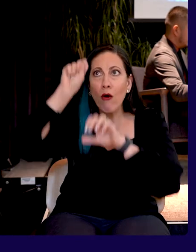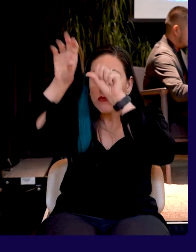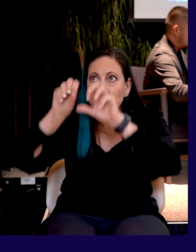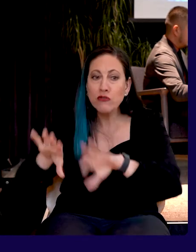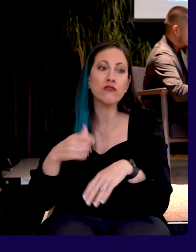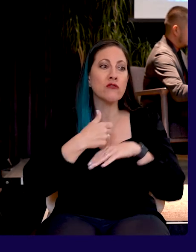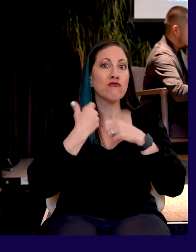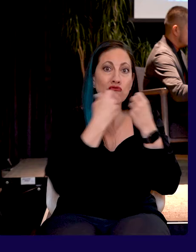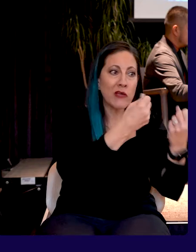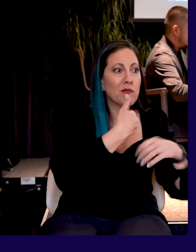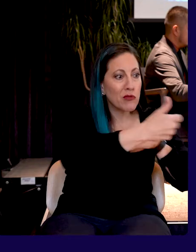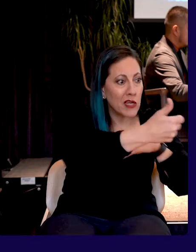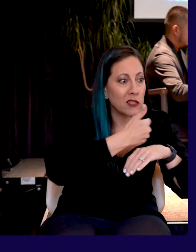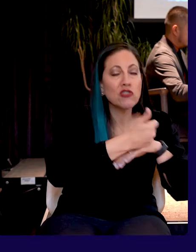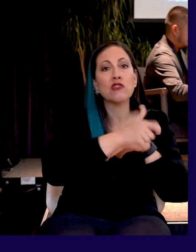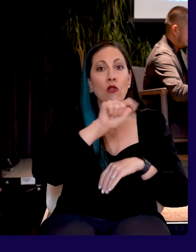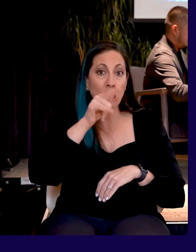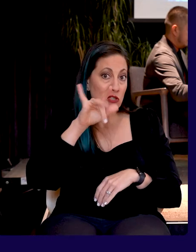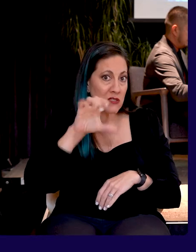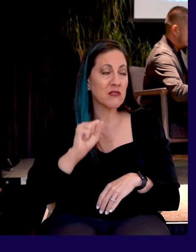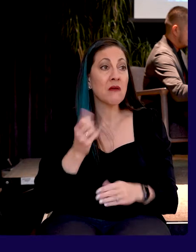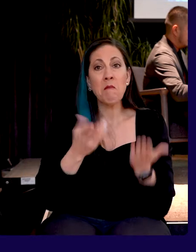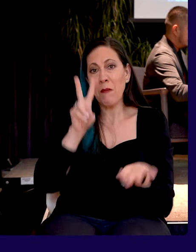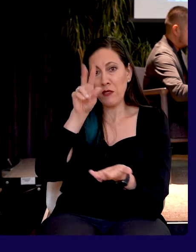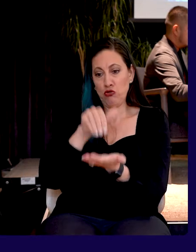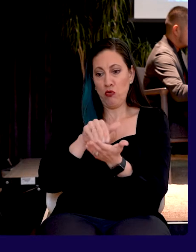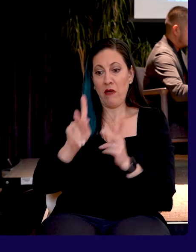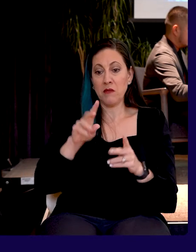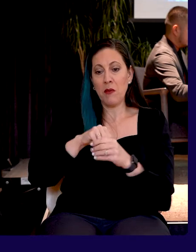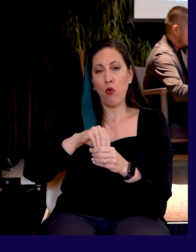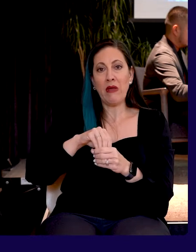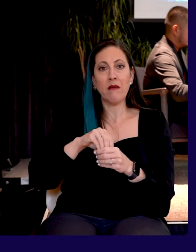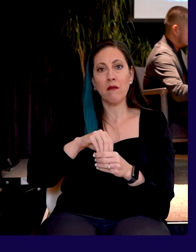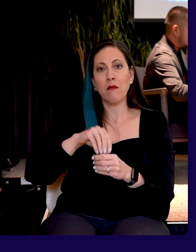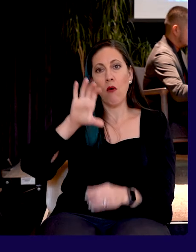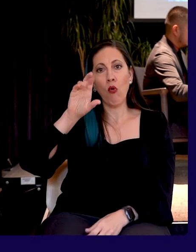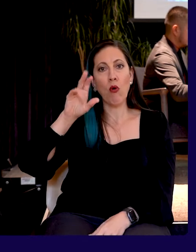in logistics. And we have maybe 2,000 people at our corporate office.